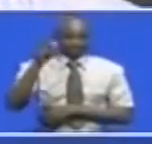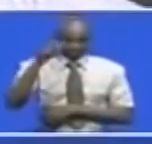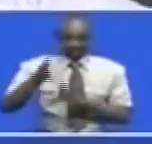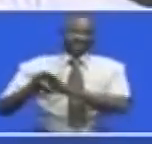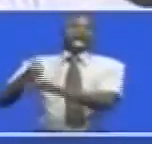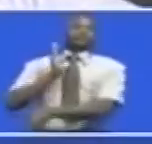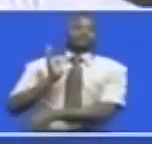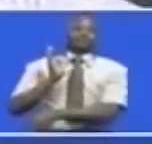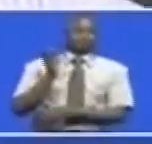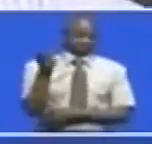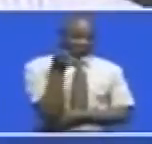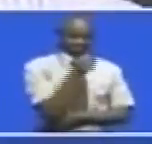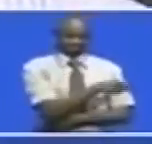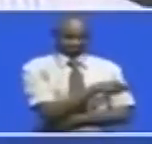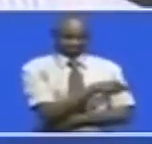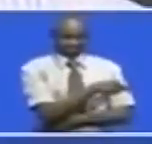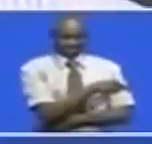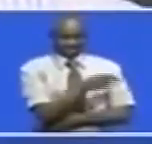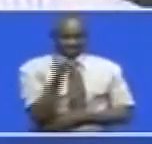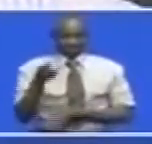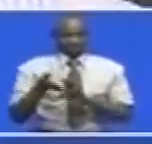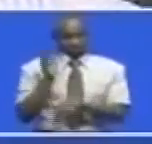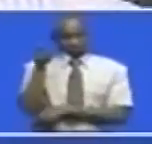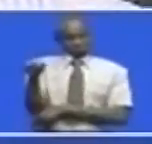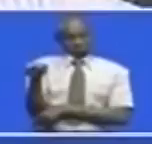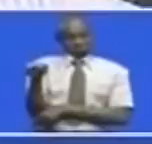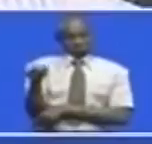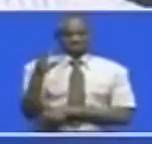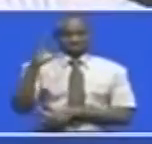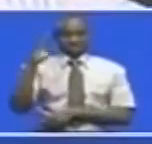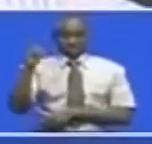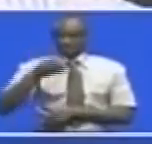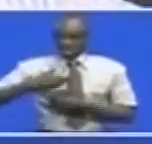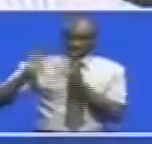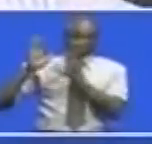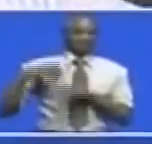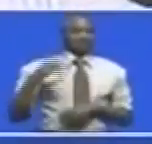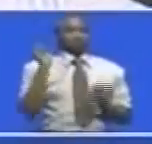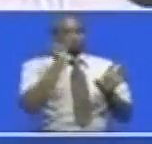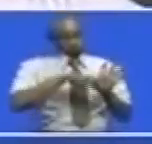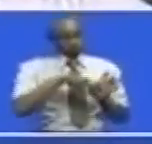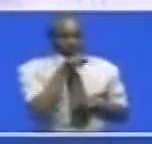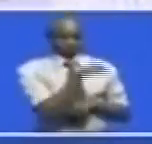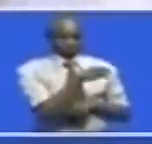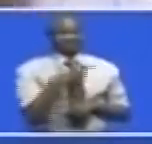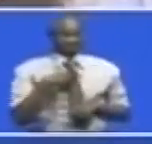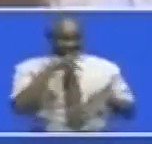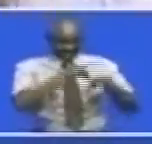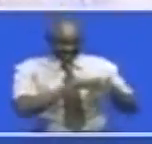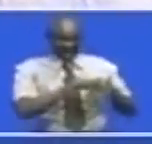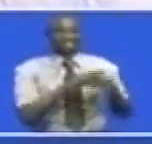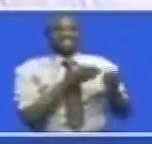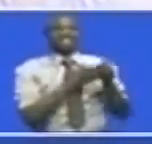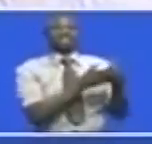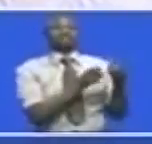decamped. He has actually jumped from the ruling party and managed to clinch the